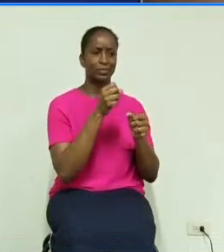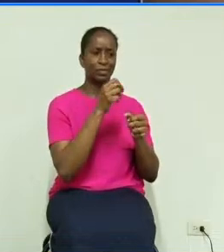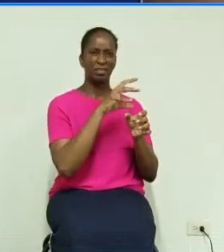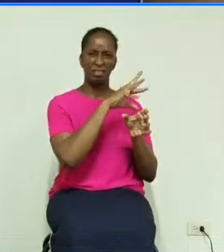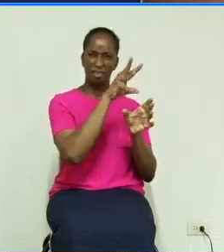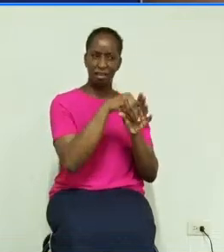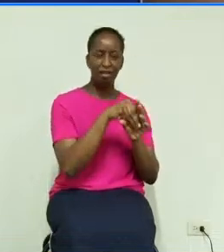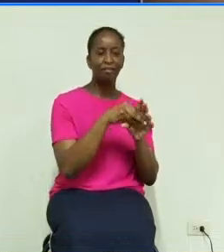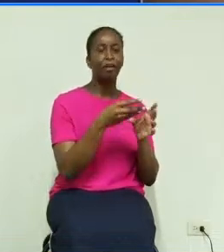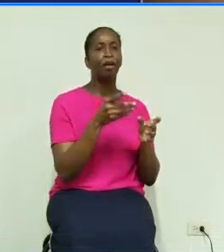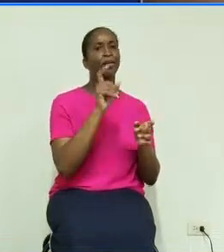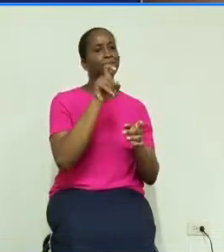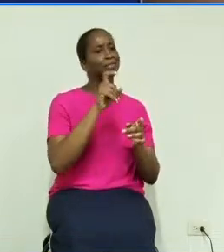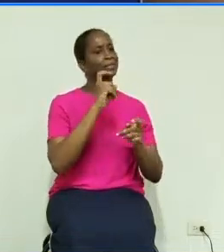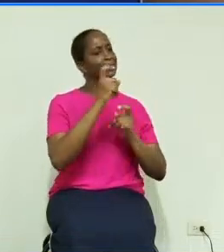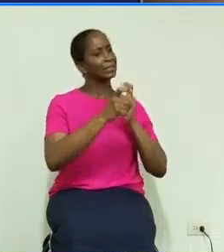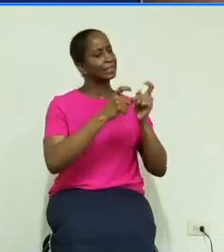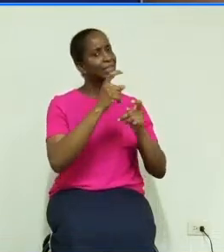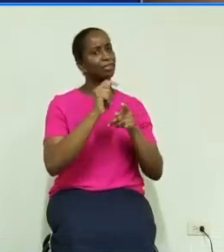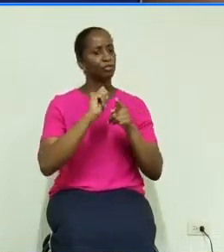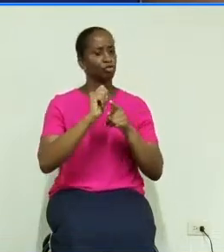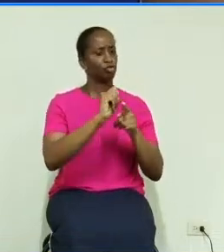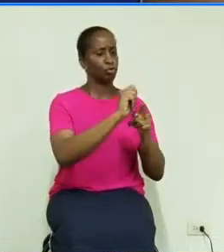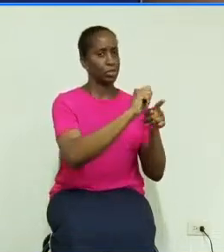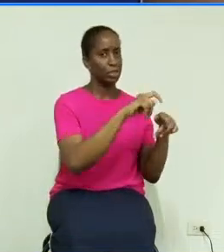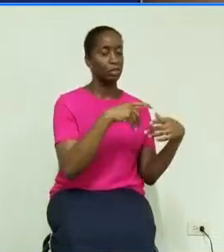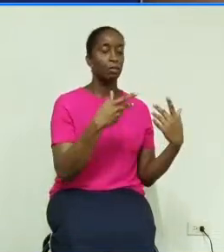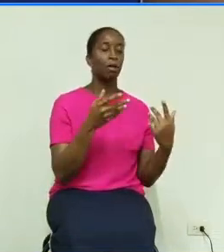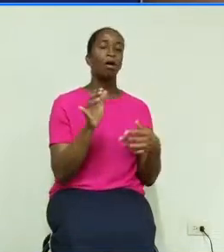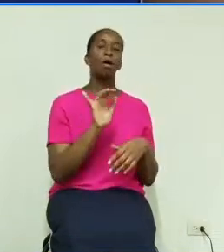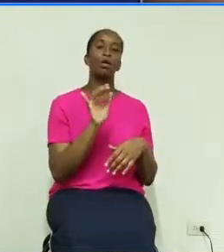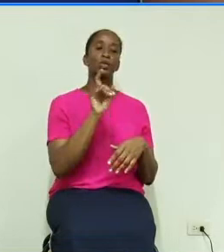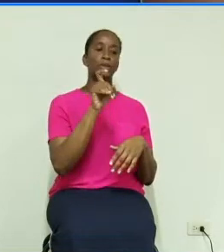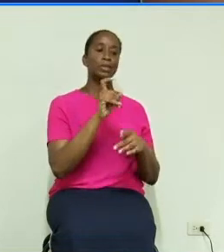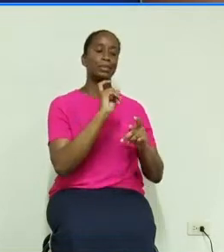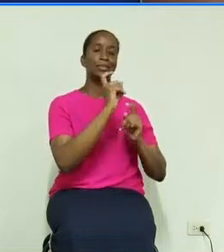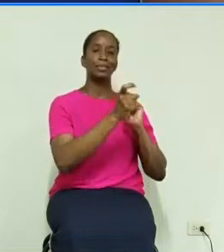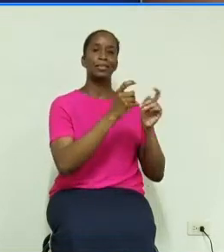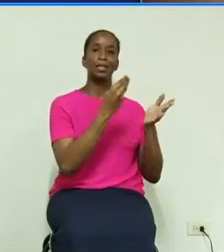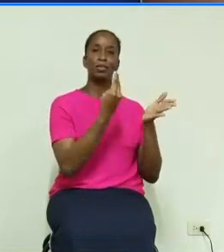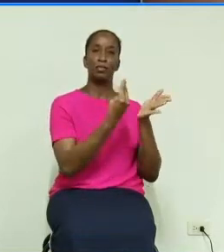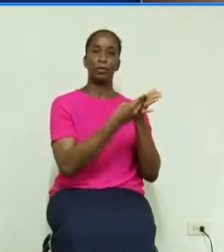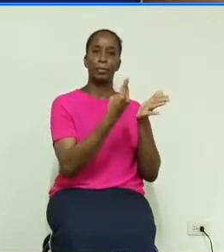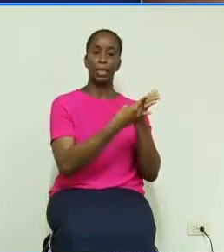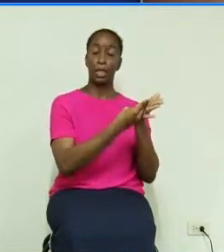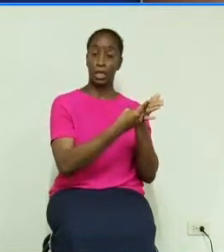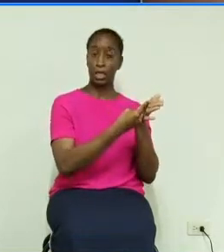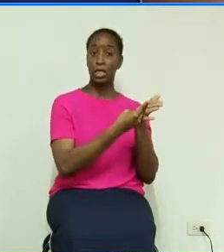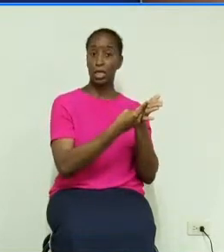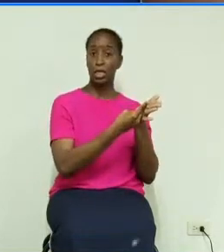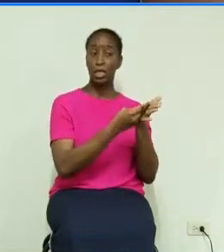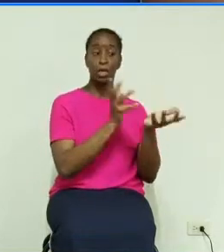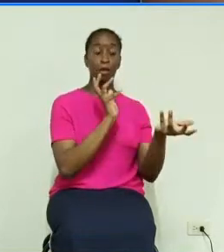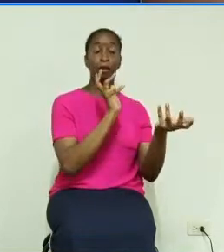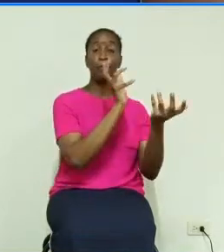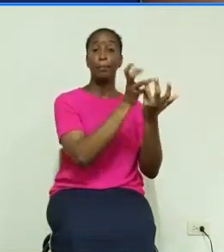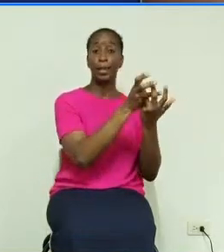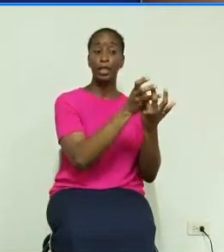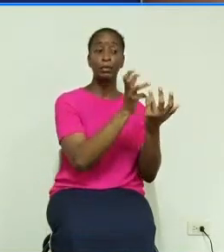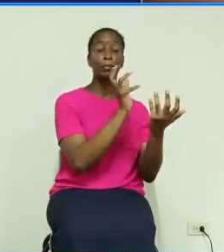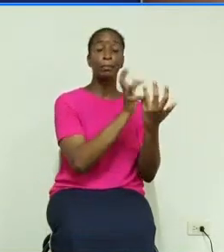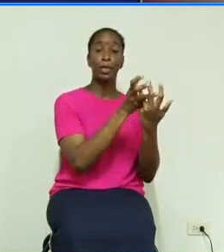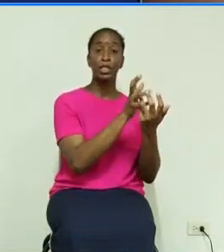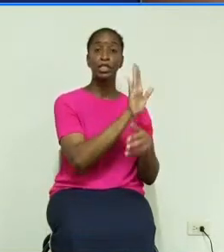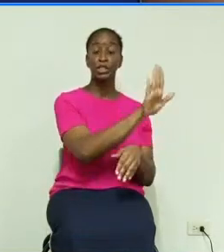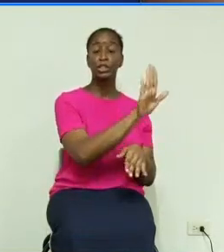resources is compensation commensurate, or in other language, the laborer is worthy of his hire. If you